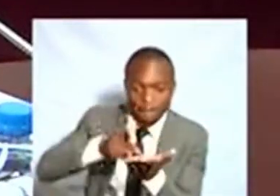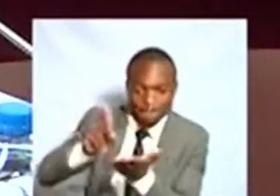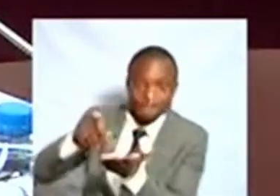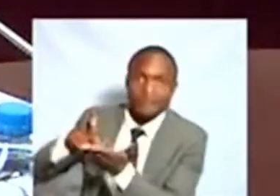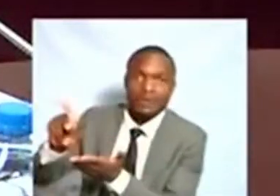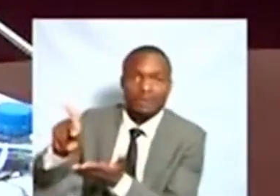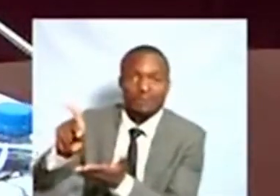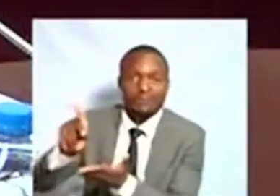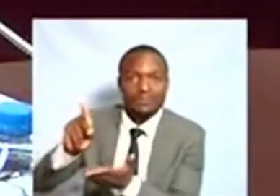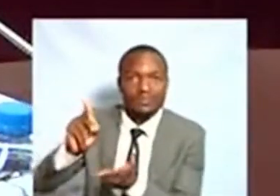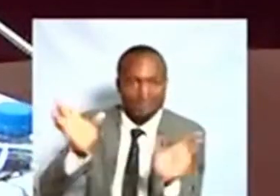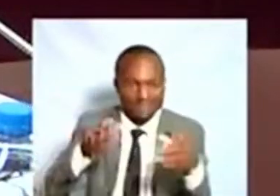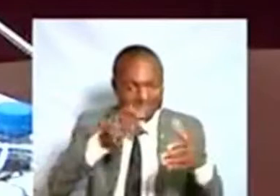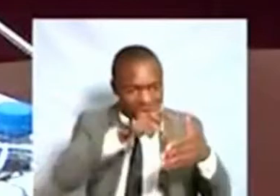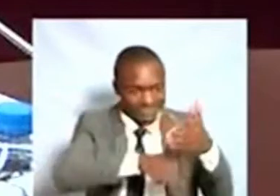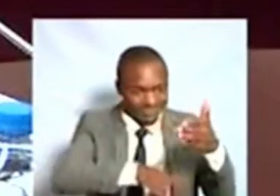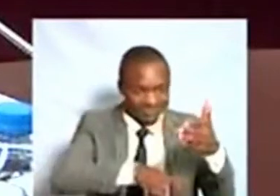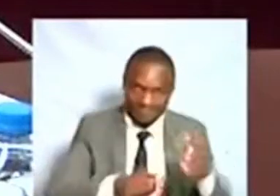Council dues.